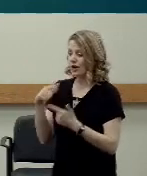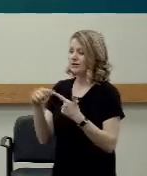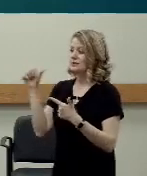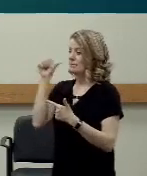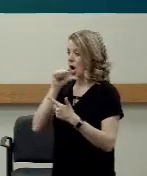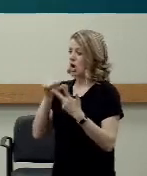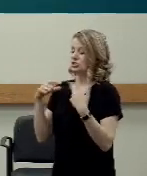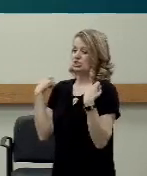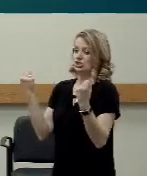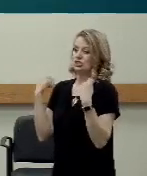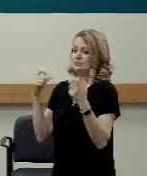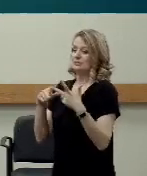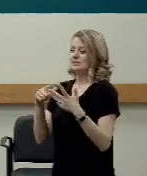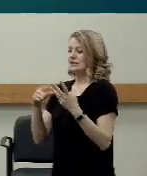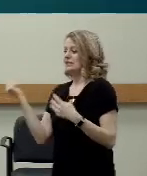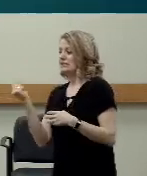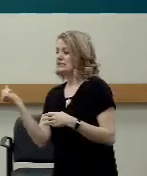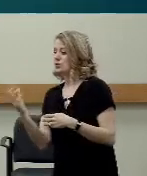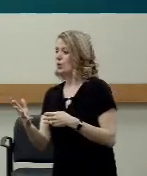fitness clubs, casinos,